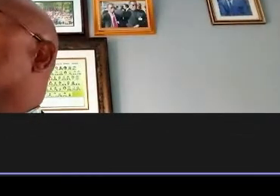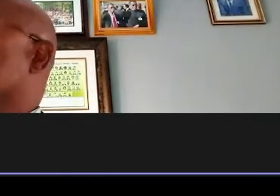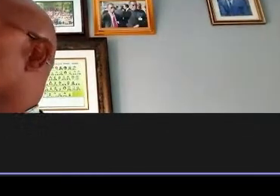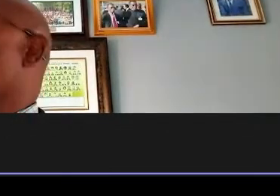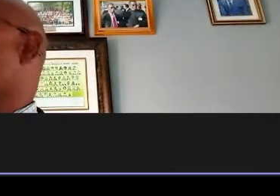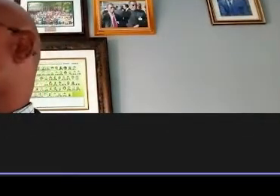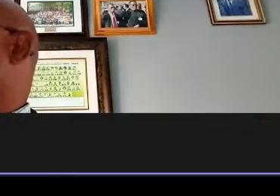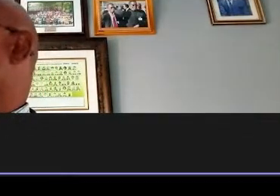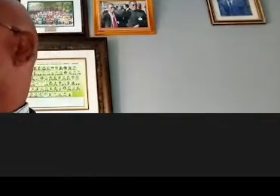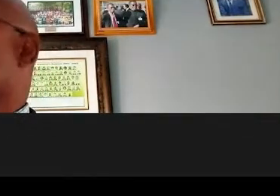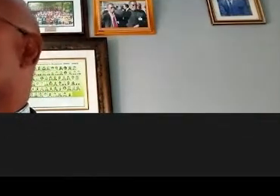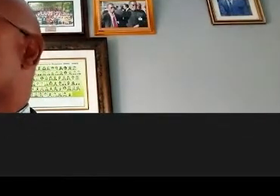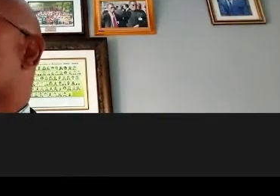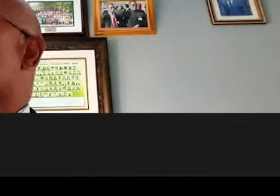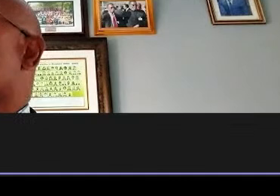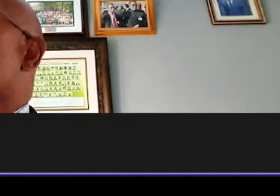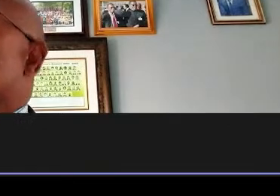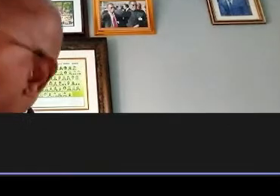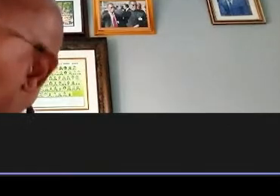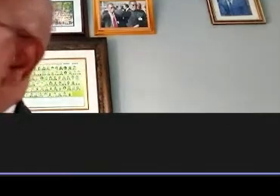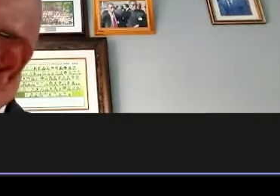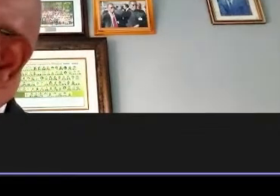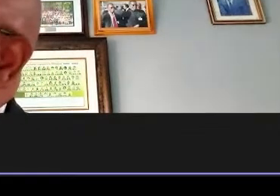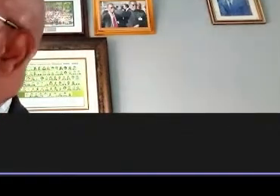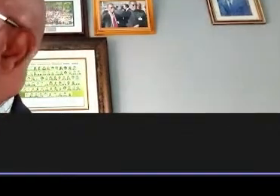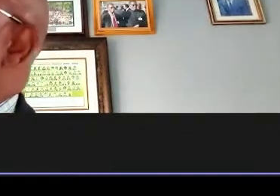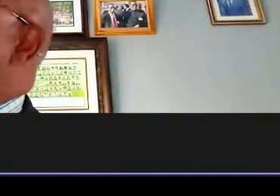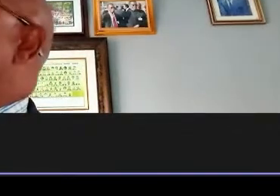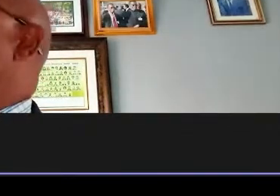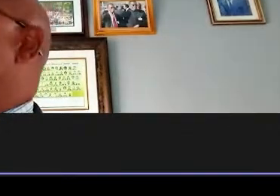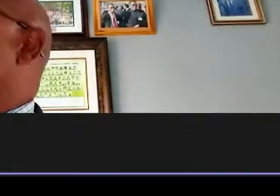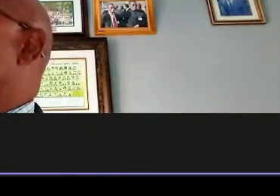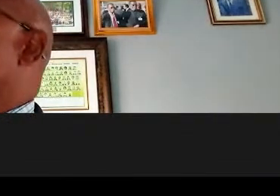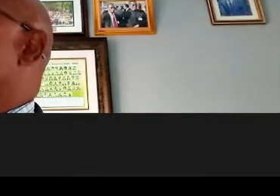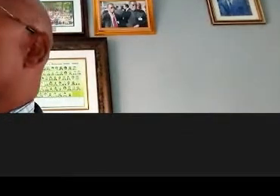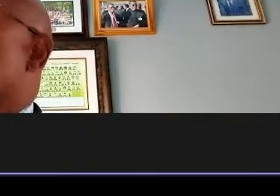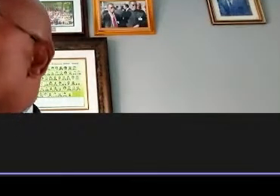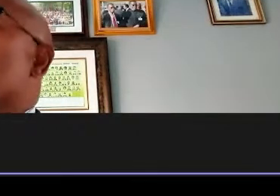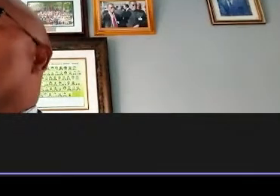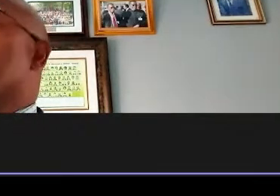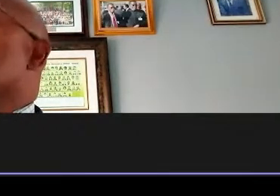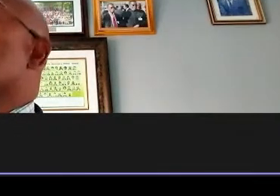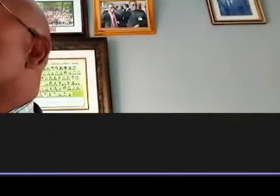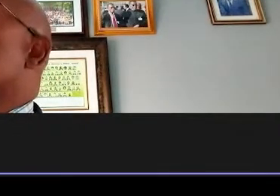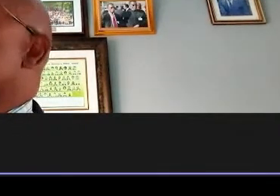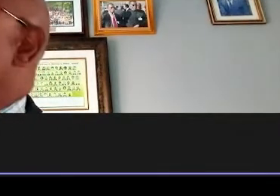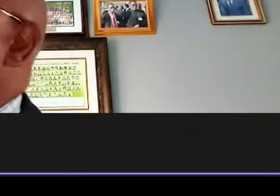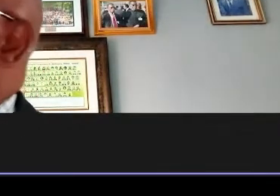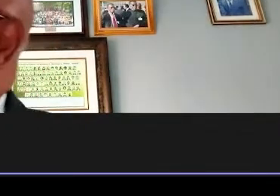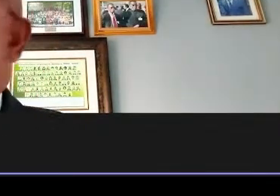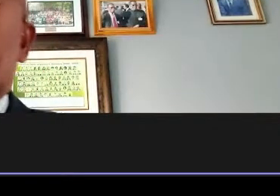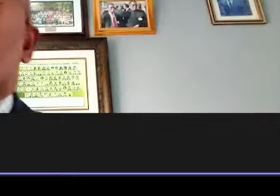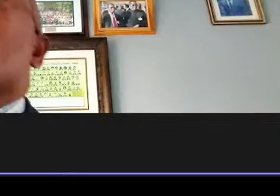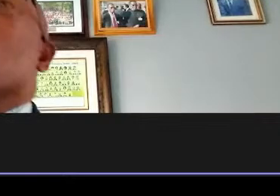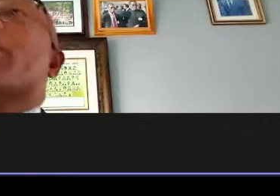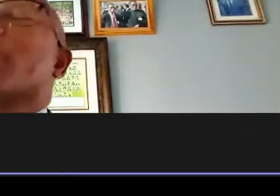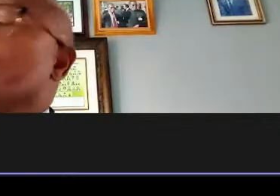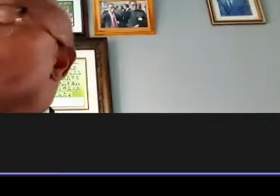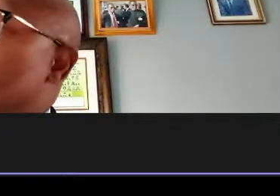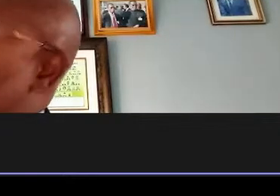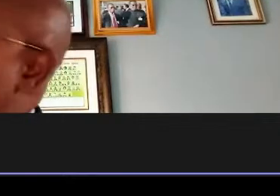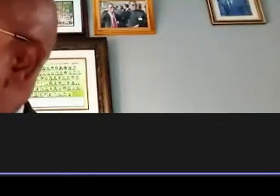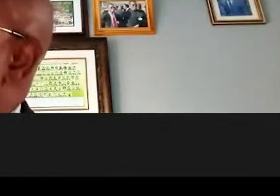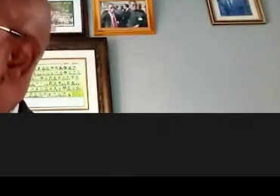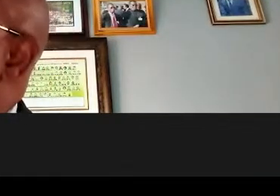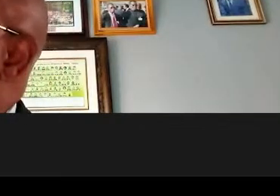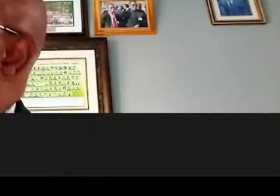Wema Hostel Hall. They told me that Wema residents, and even the Ward 75 councillor, because they are from Ward